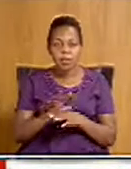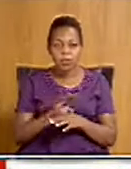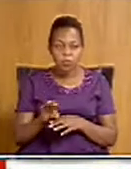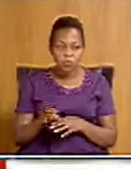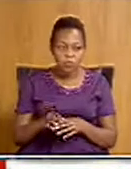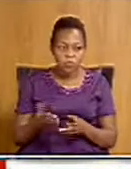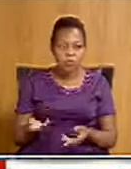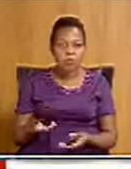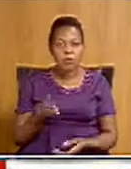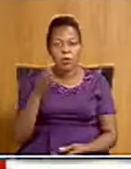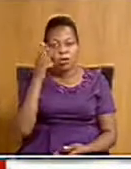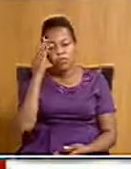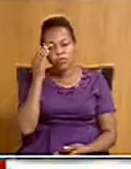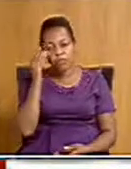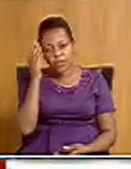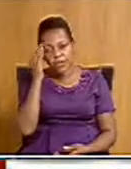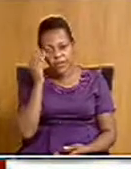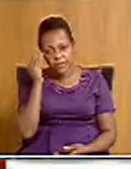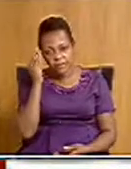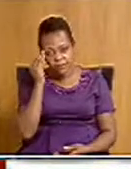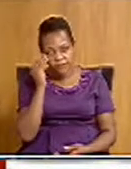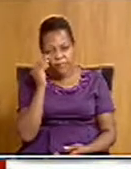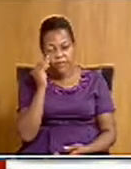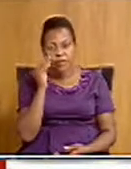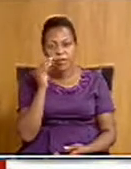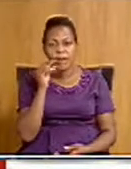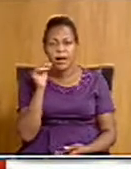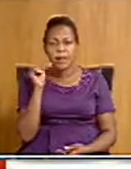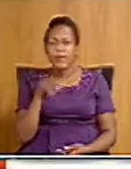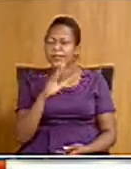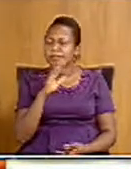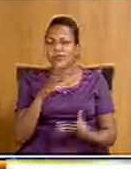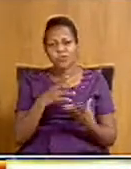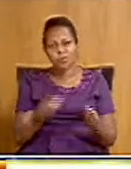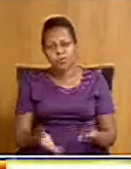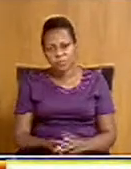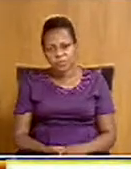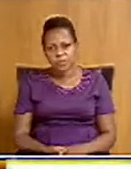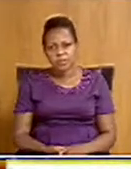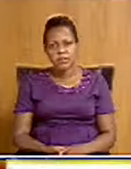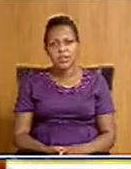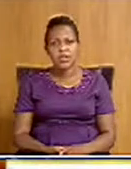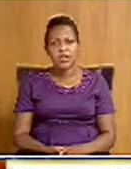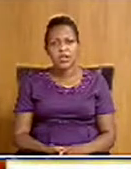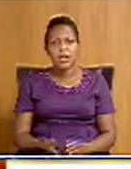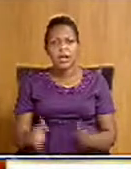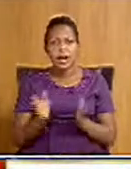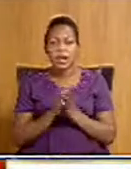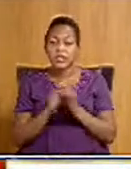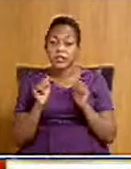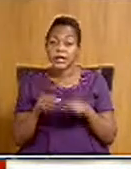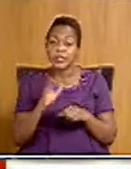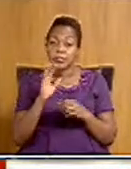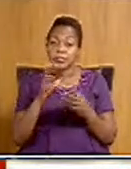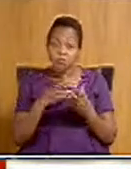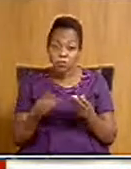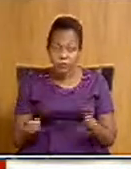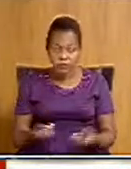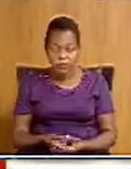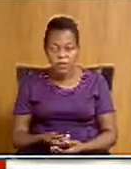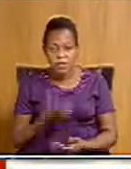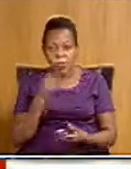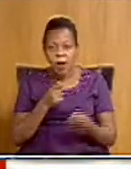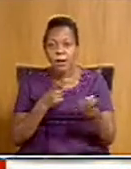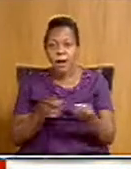Somalia, recently Northern Mozambique, etc., must be addressed and can be addressed.